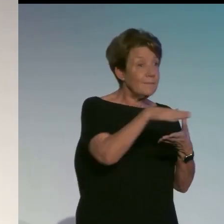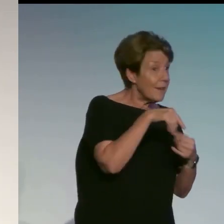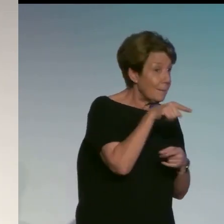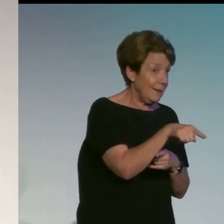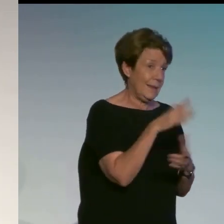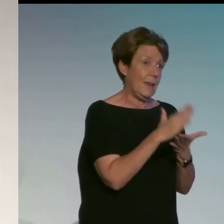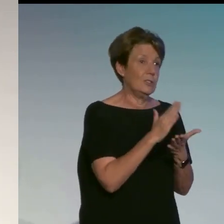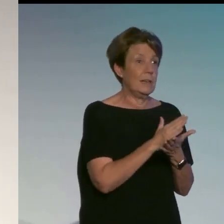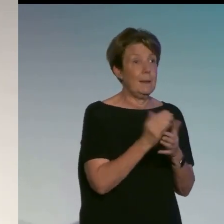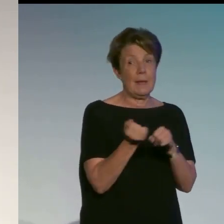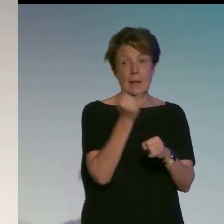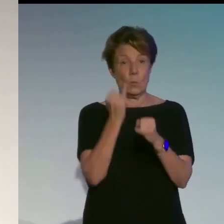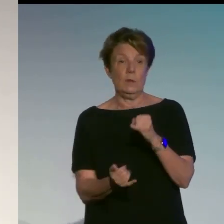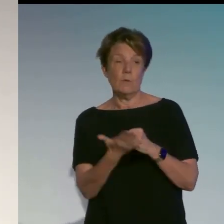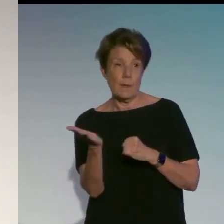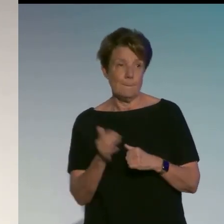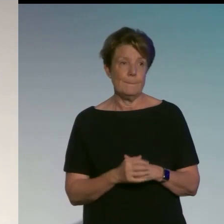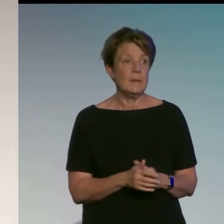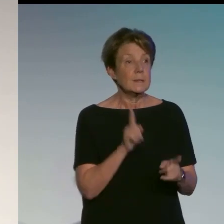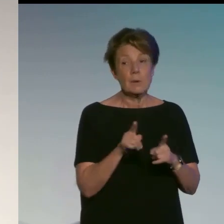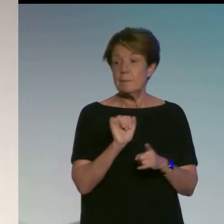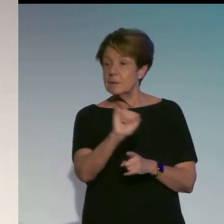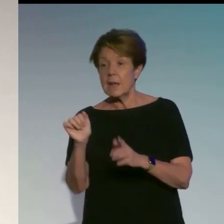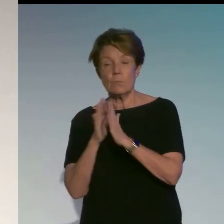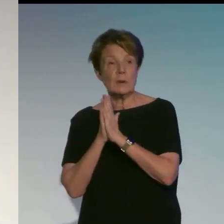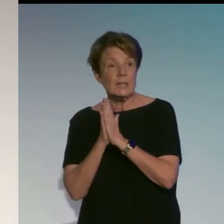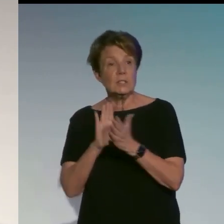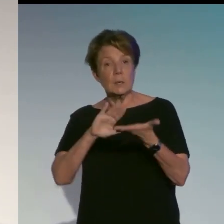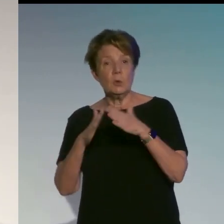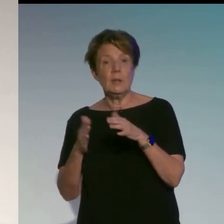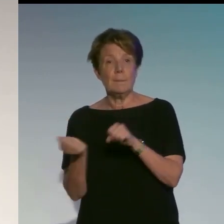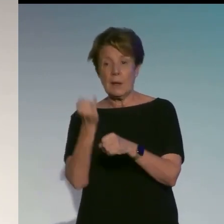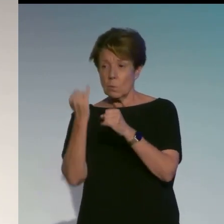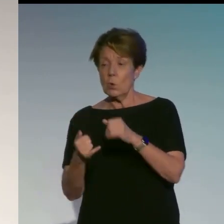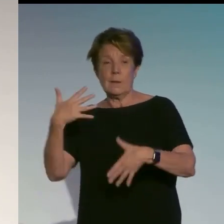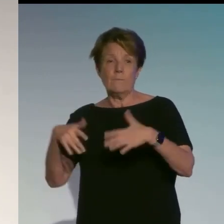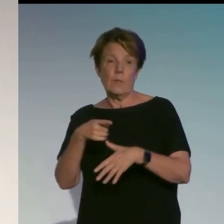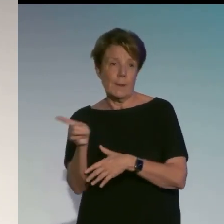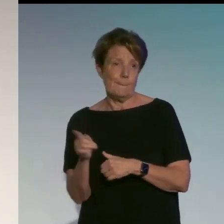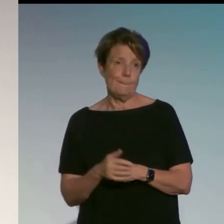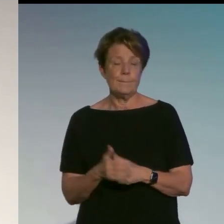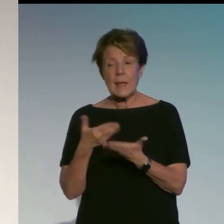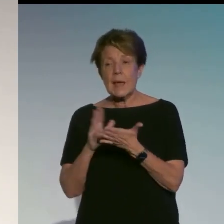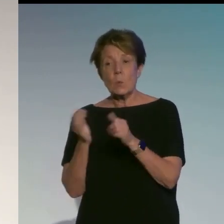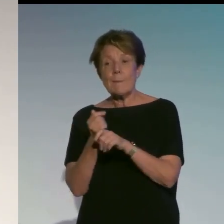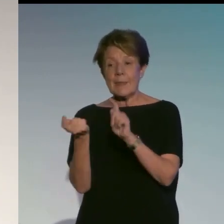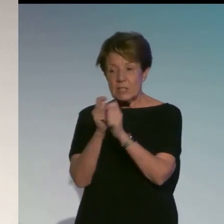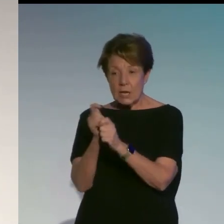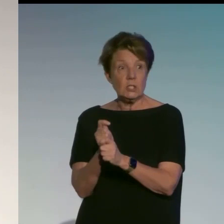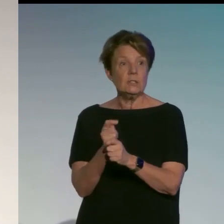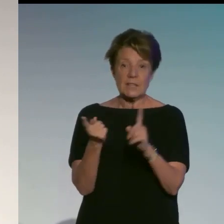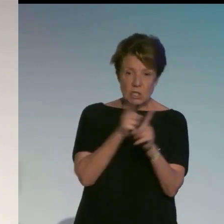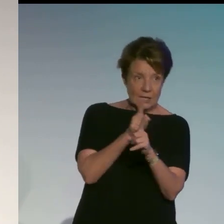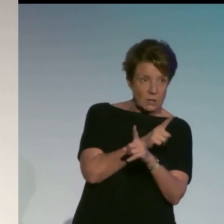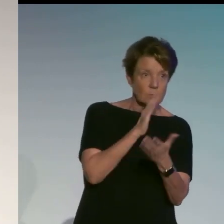families that are causing them the greatest harm. Sometimes it's their religious communities that are causing them the greatest harm. How do we make the changes that are really